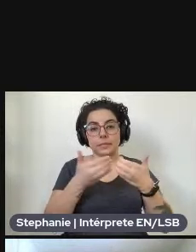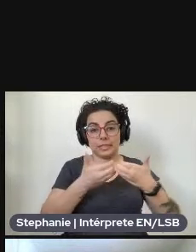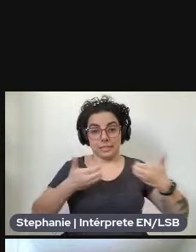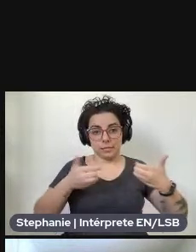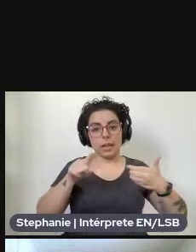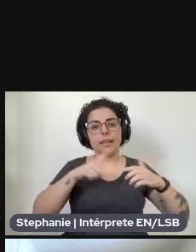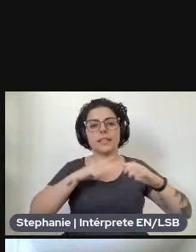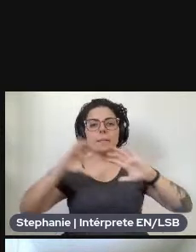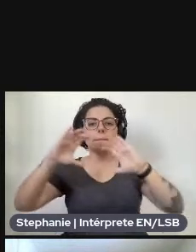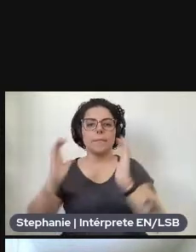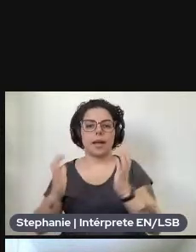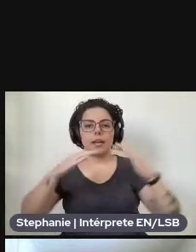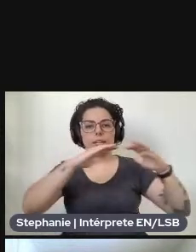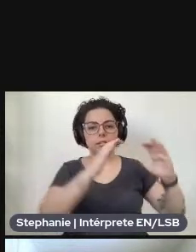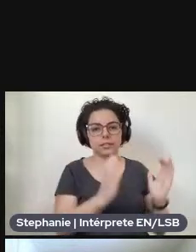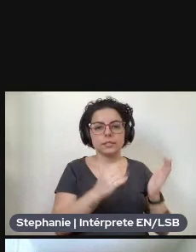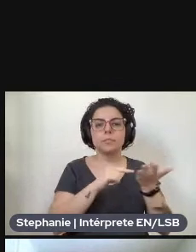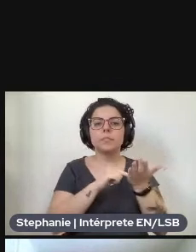indicate